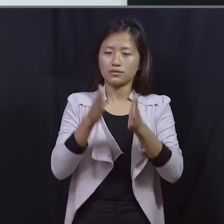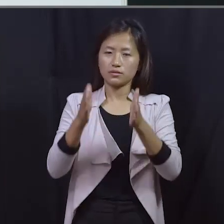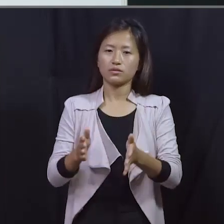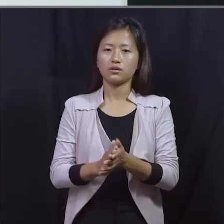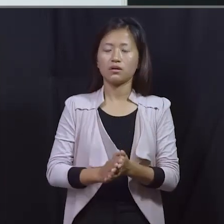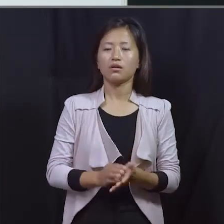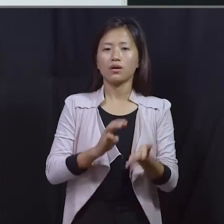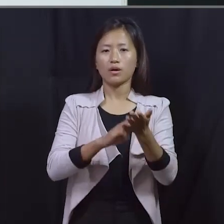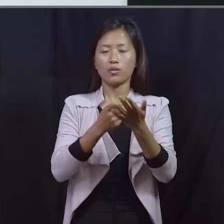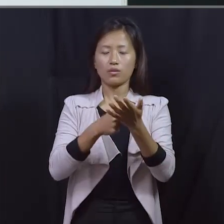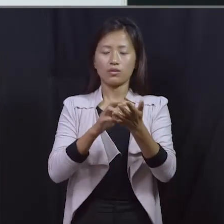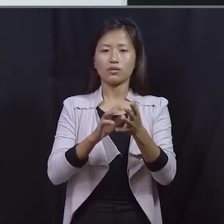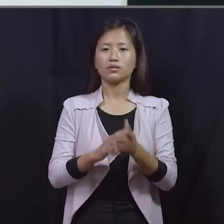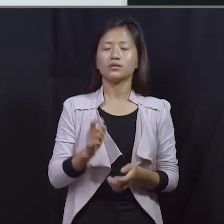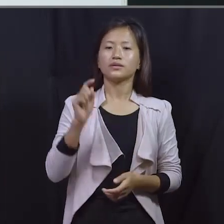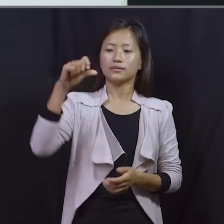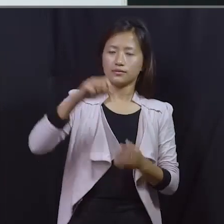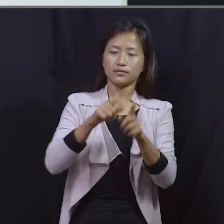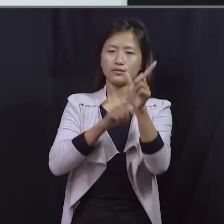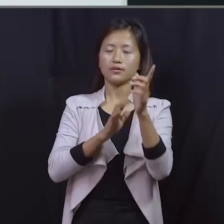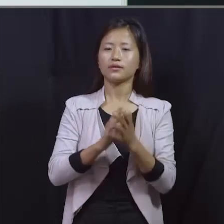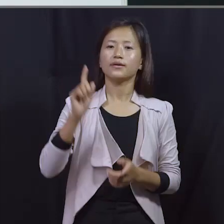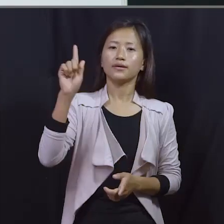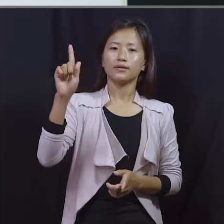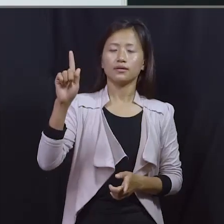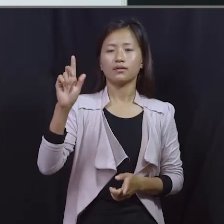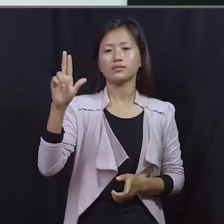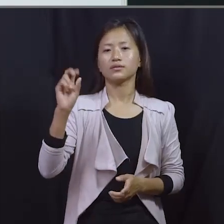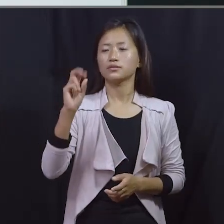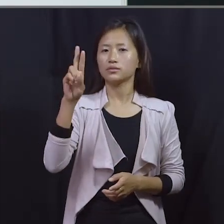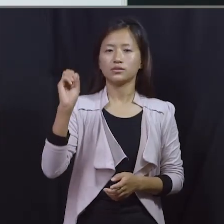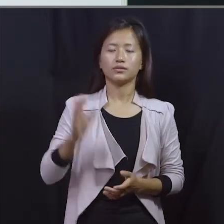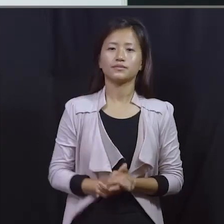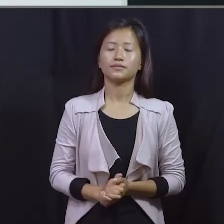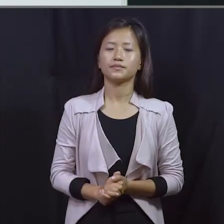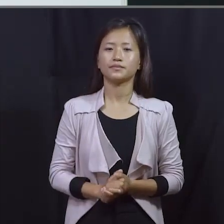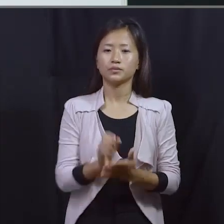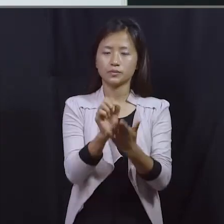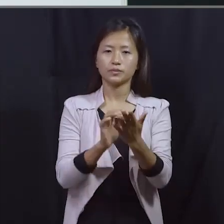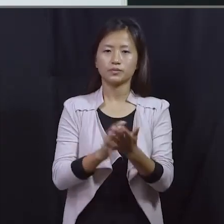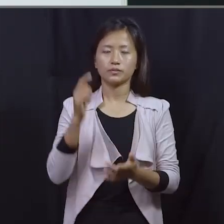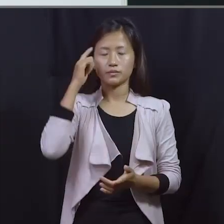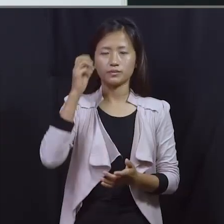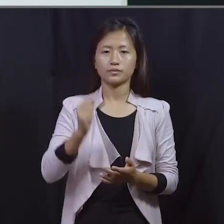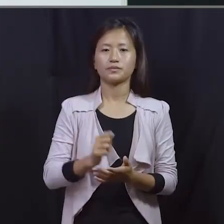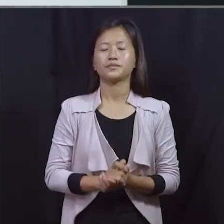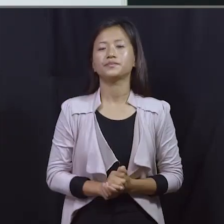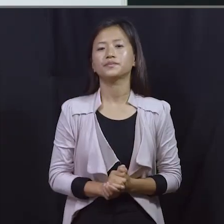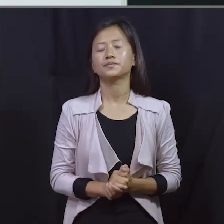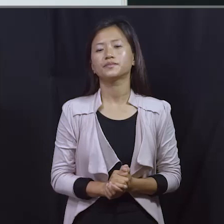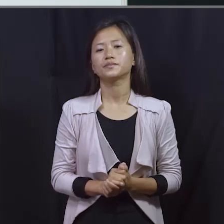was Munro in the year 1820. Kindly keep in note of all these names and then